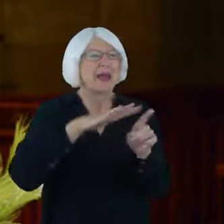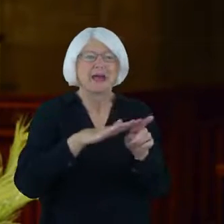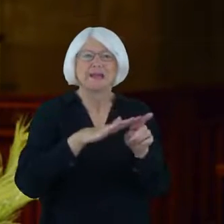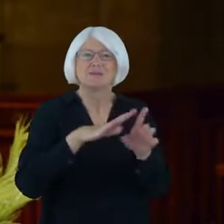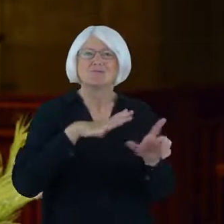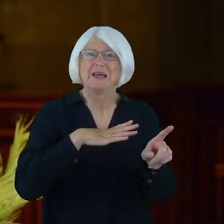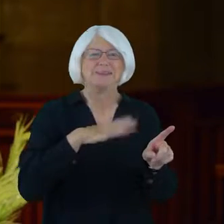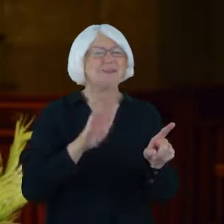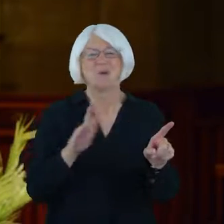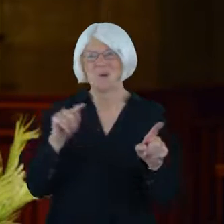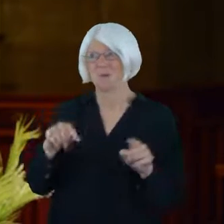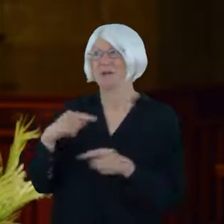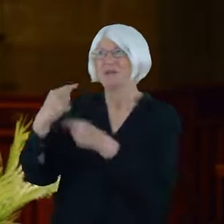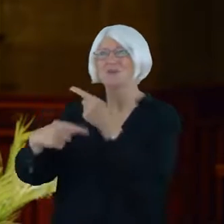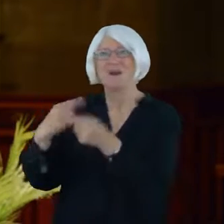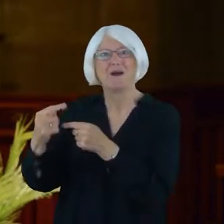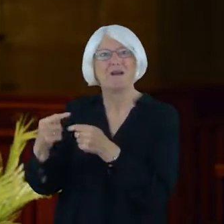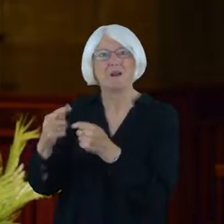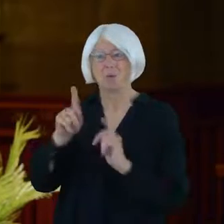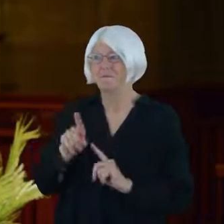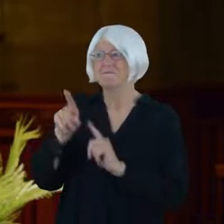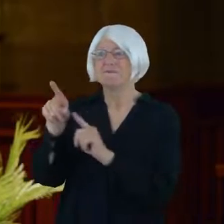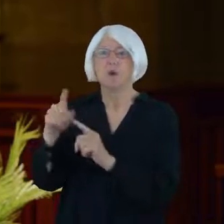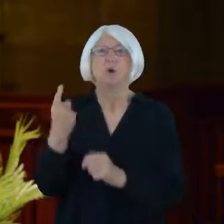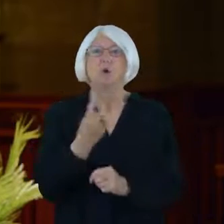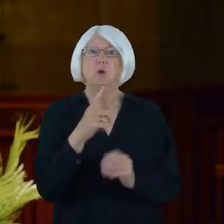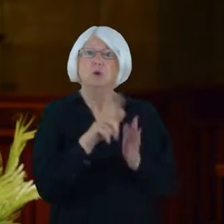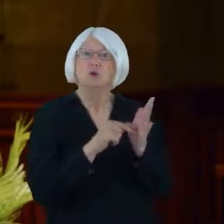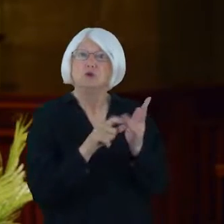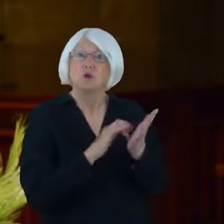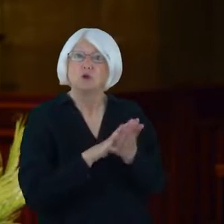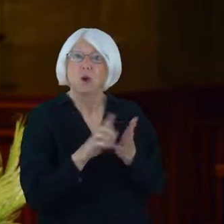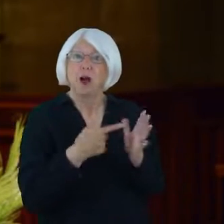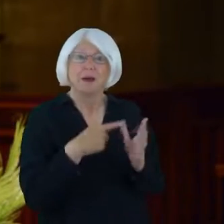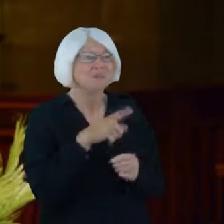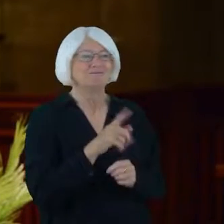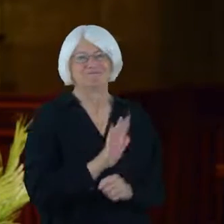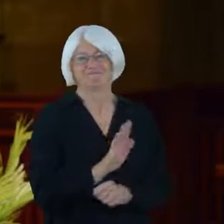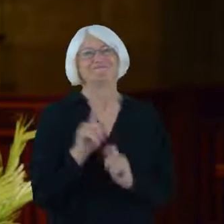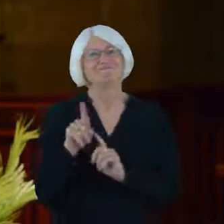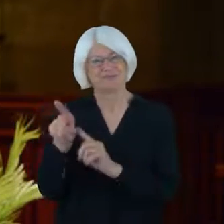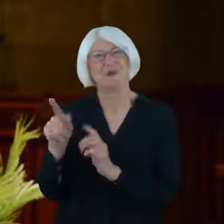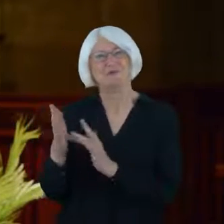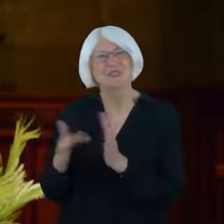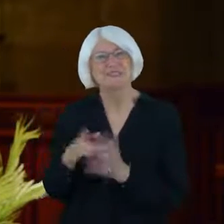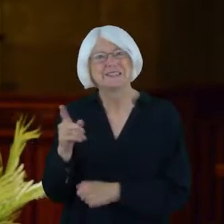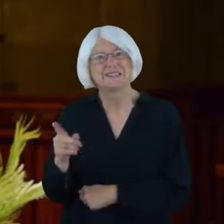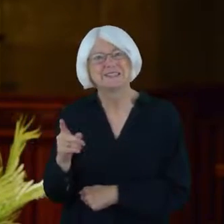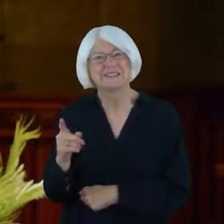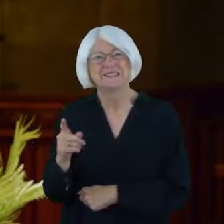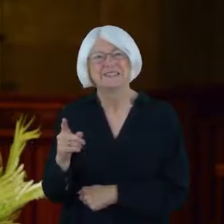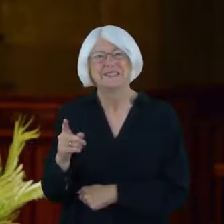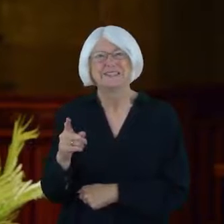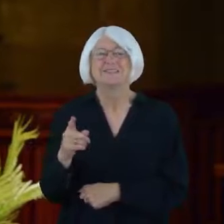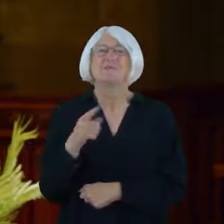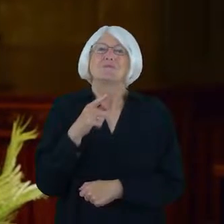we enter following behind not Joshua, but Jesus. Hebrews does this because they receive